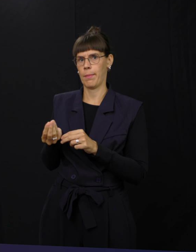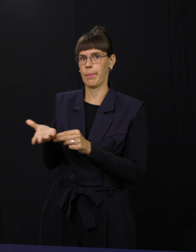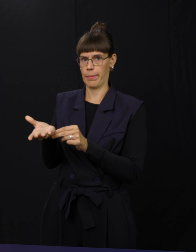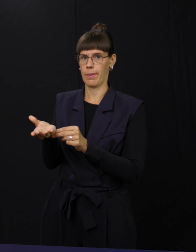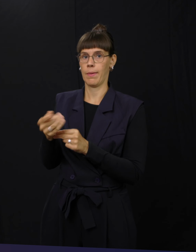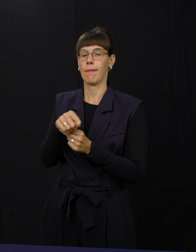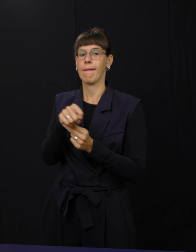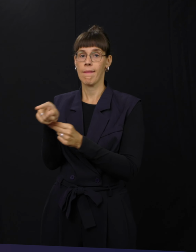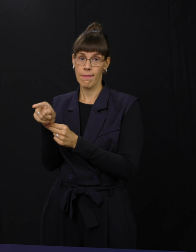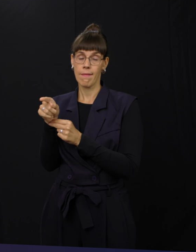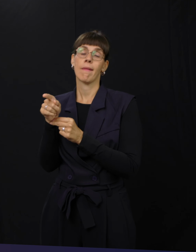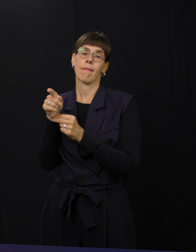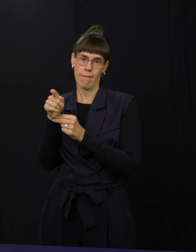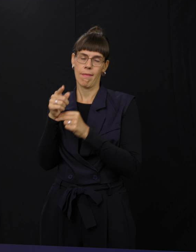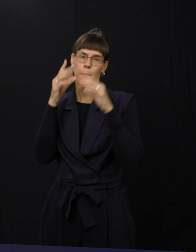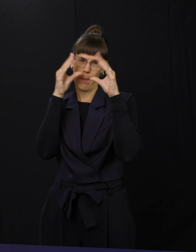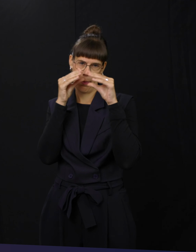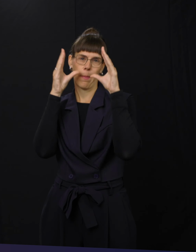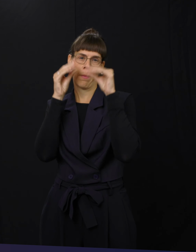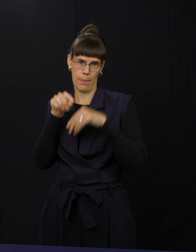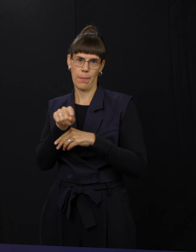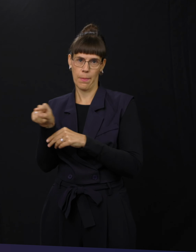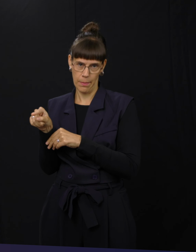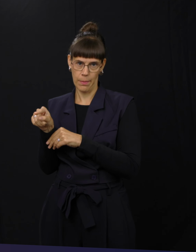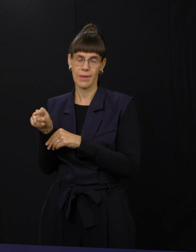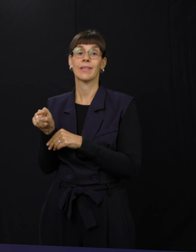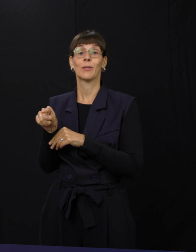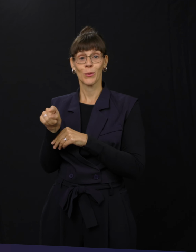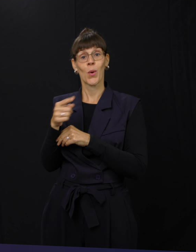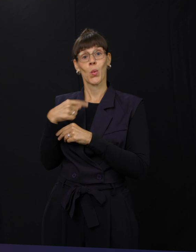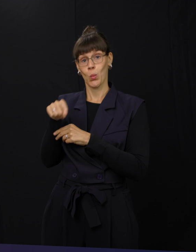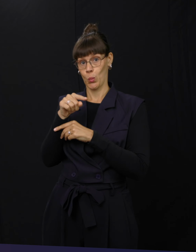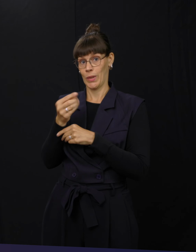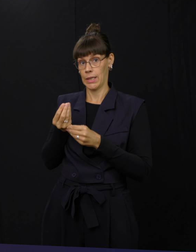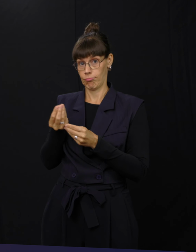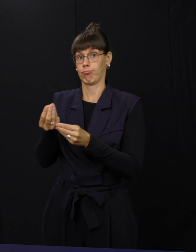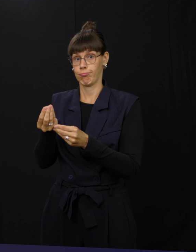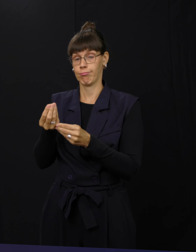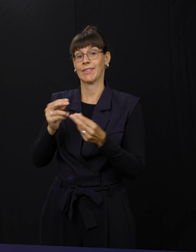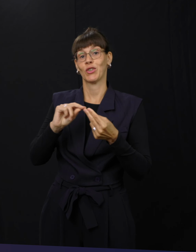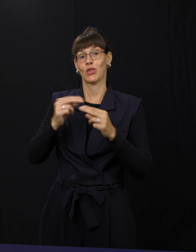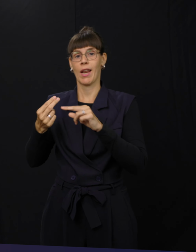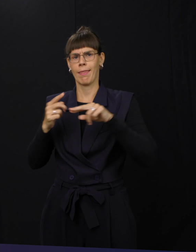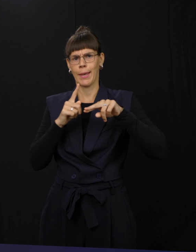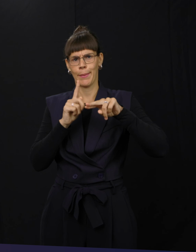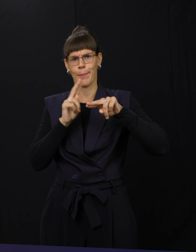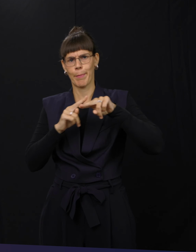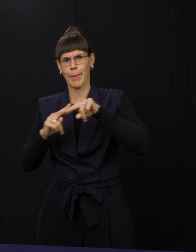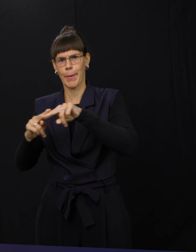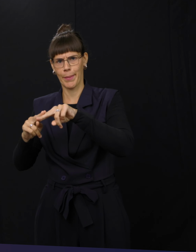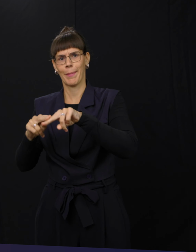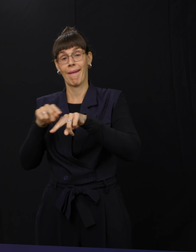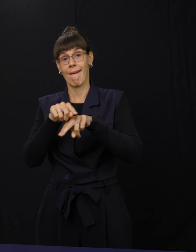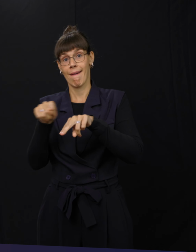indeed visually impaired. So we added these genetic patches to these fish. And what we saw is that